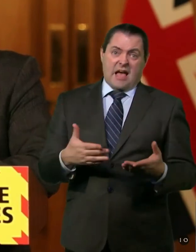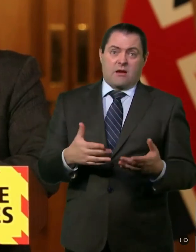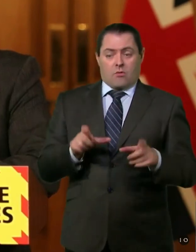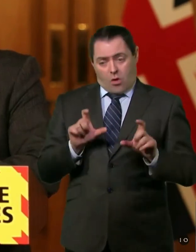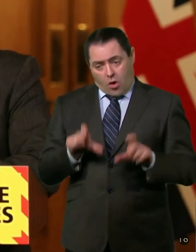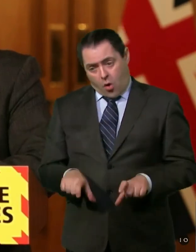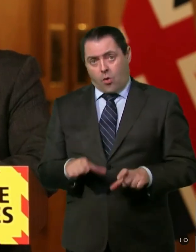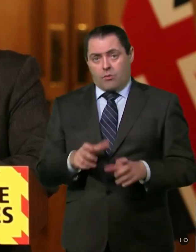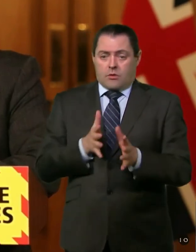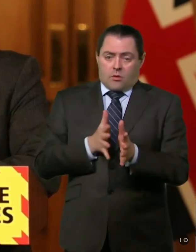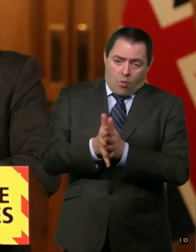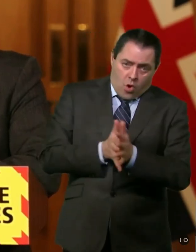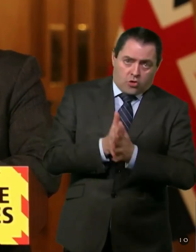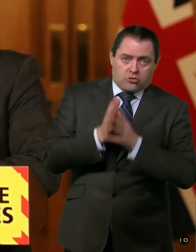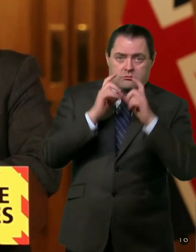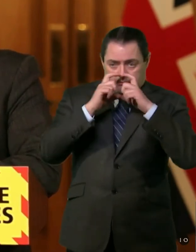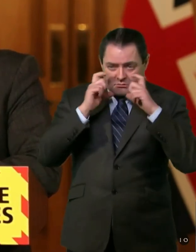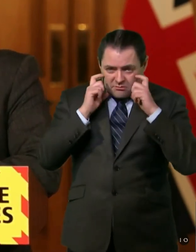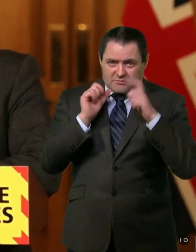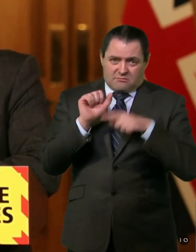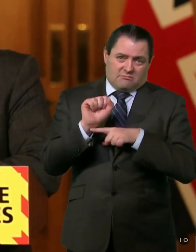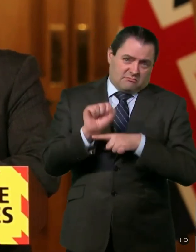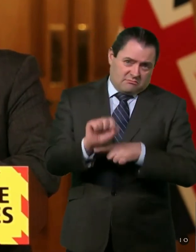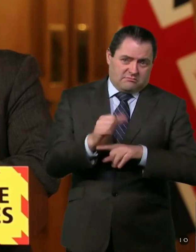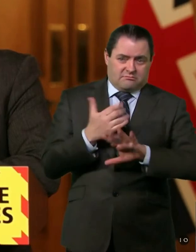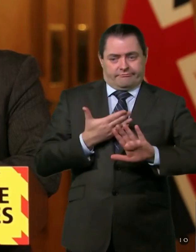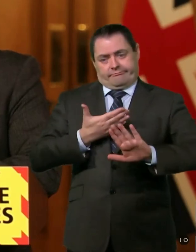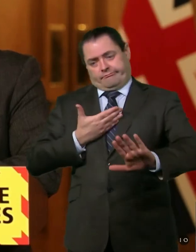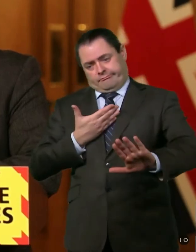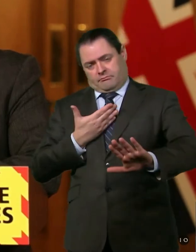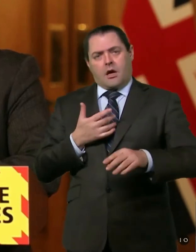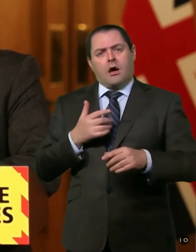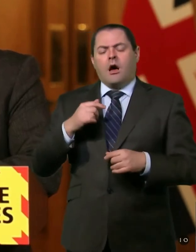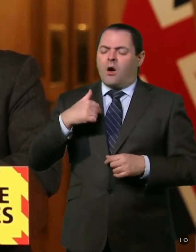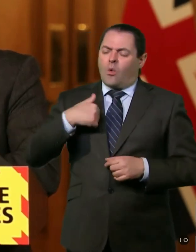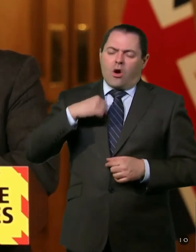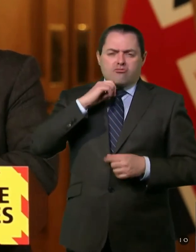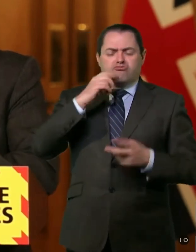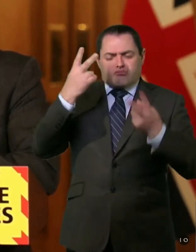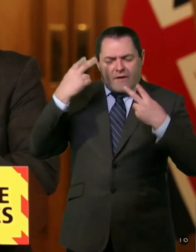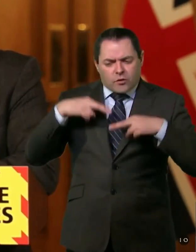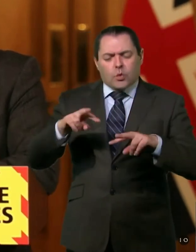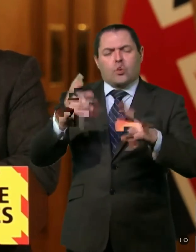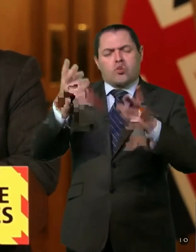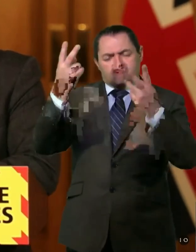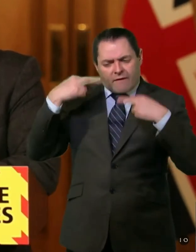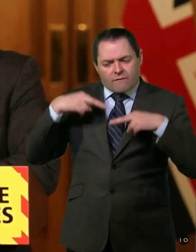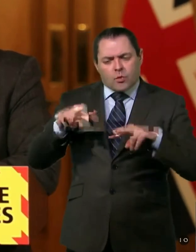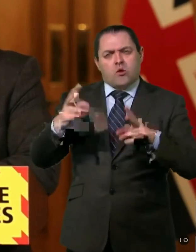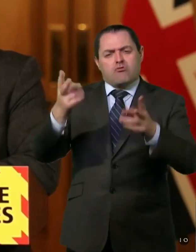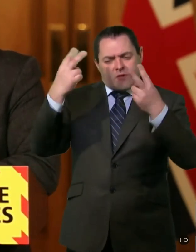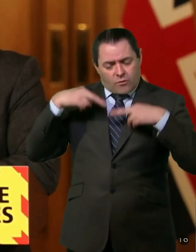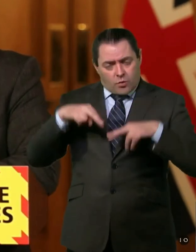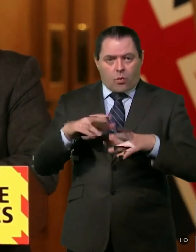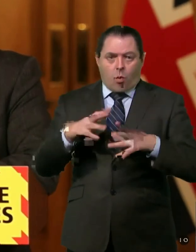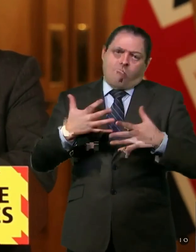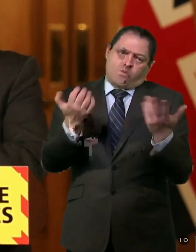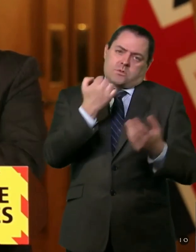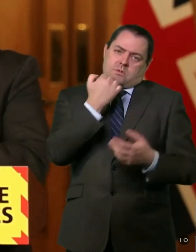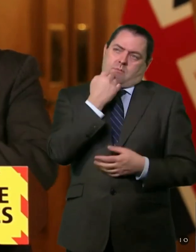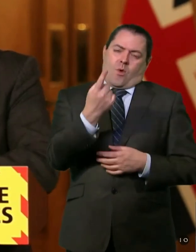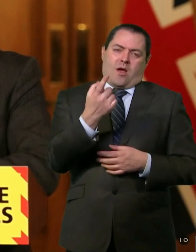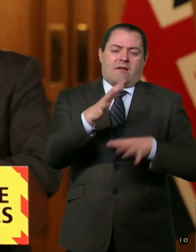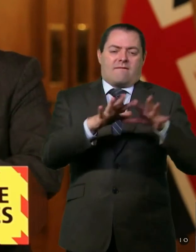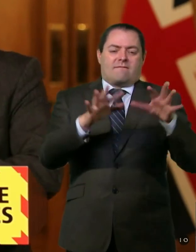constant review, particularly obviously on February the 15th, when we'll know whether we've hit our target